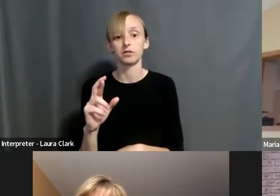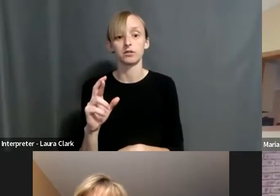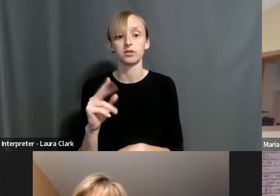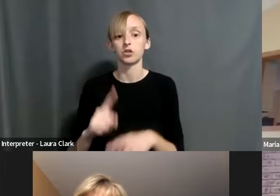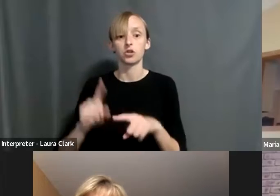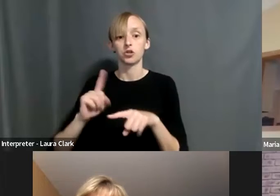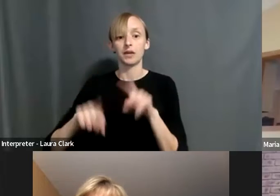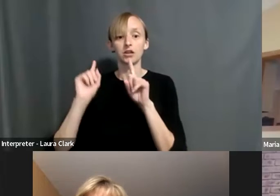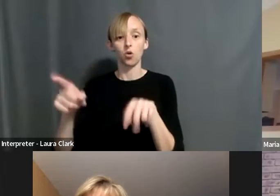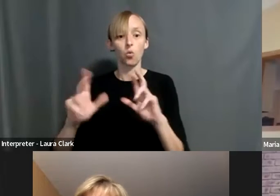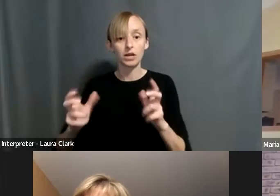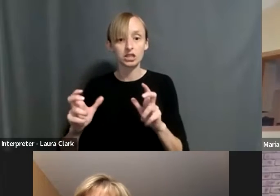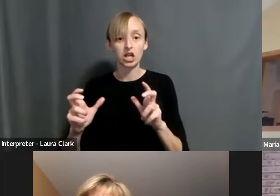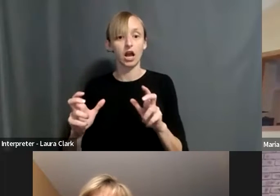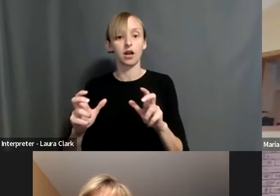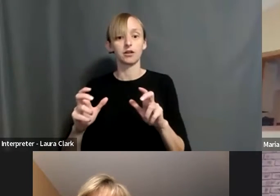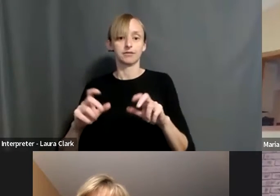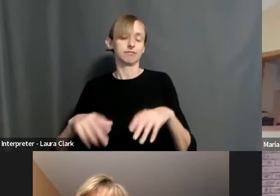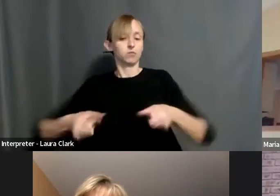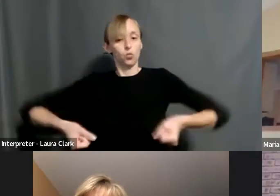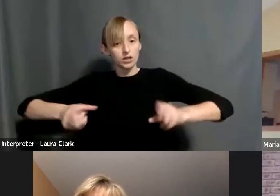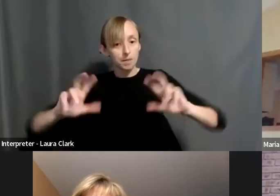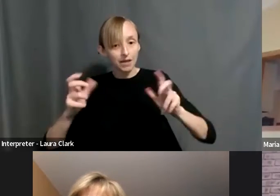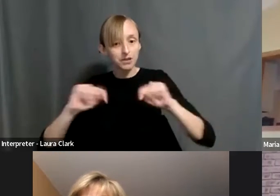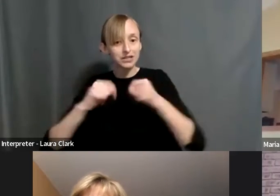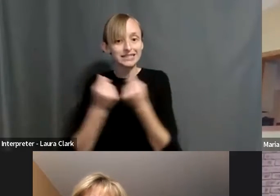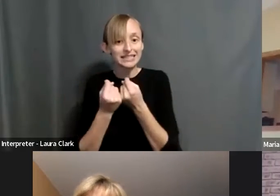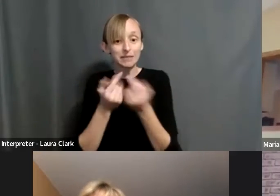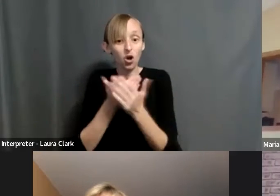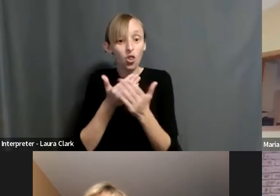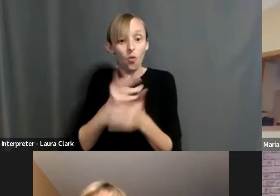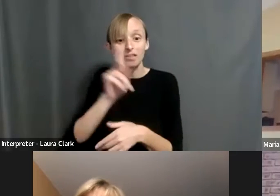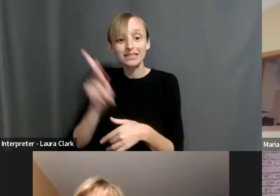wheelchair basketball team down in Kalamazoo, because there isn't one.